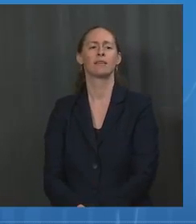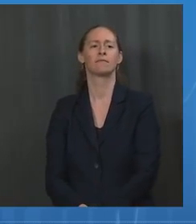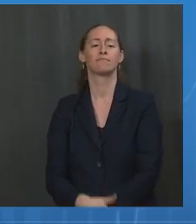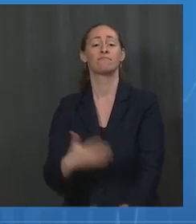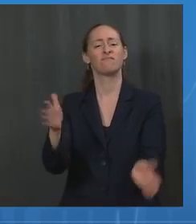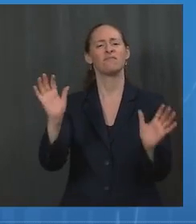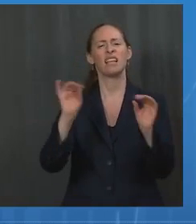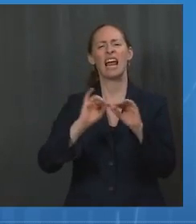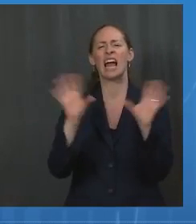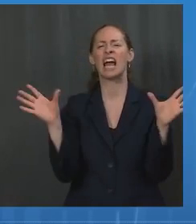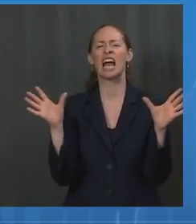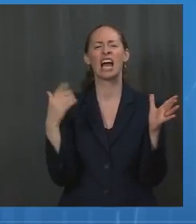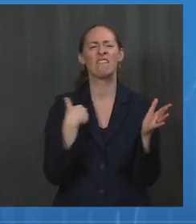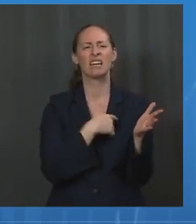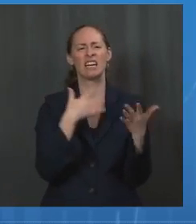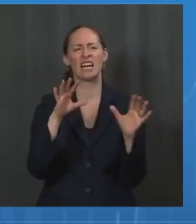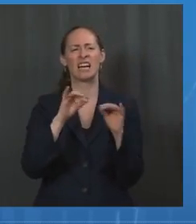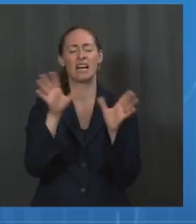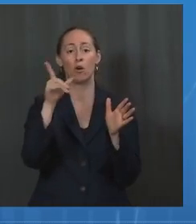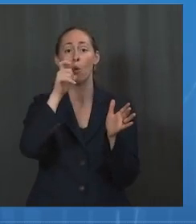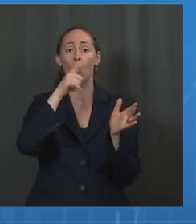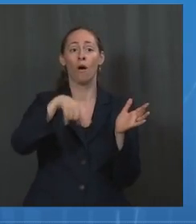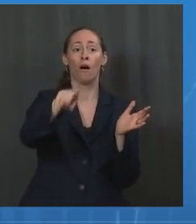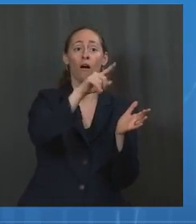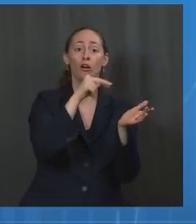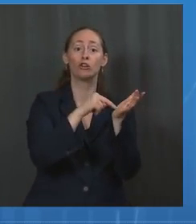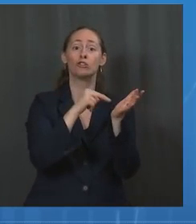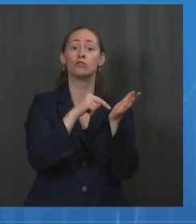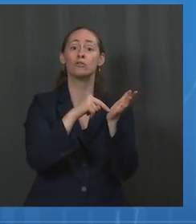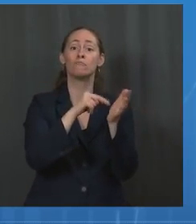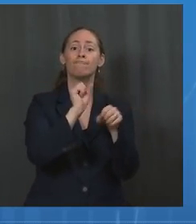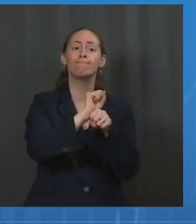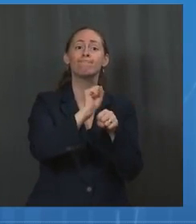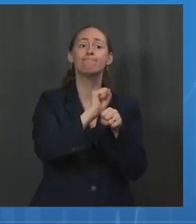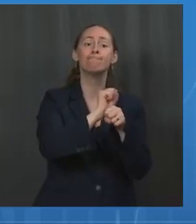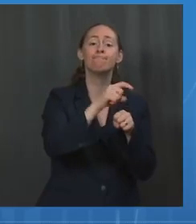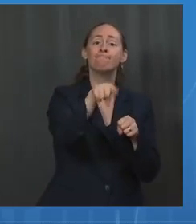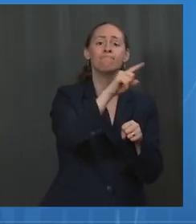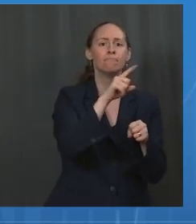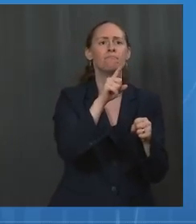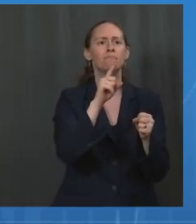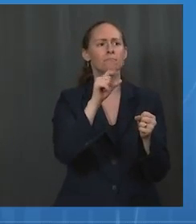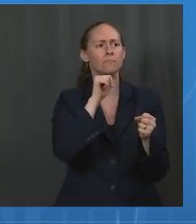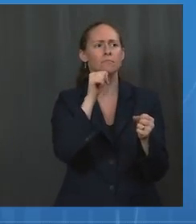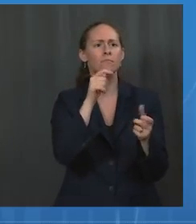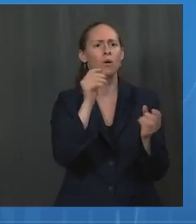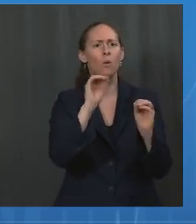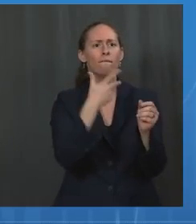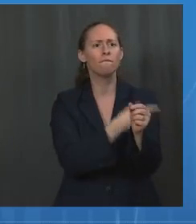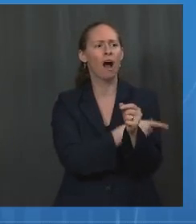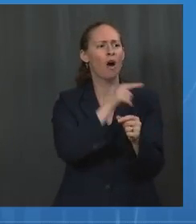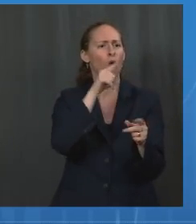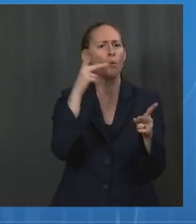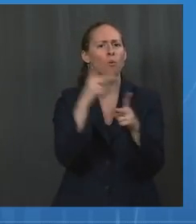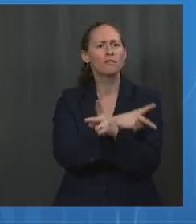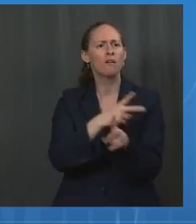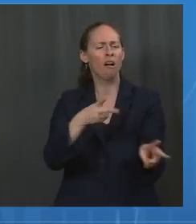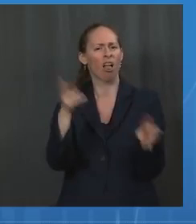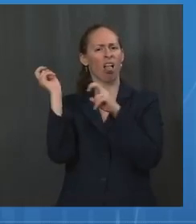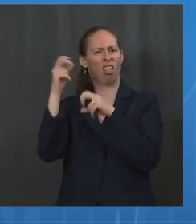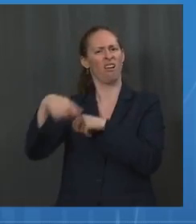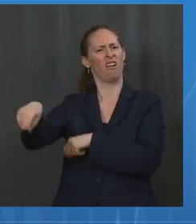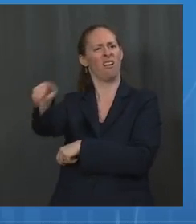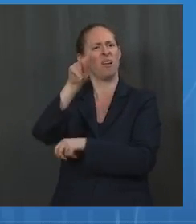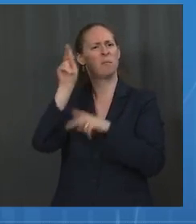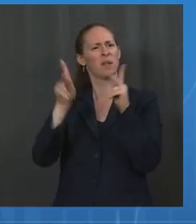workers have a lower level of vaccination, that residents get infected and suffer the consequences of COVID